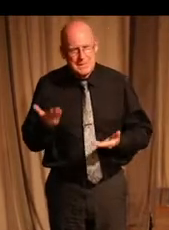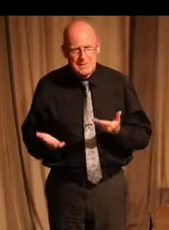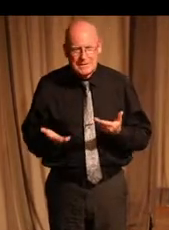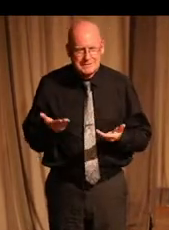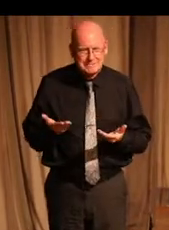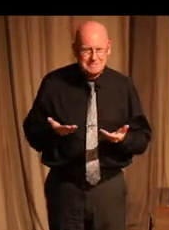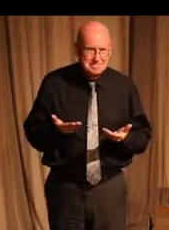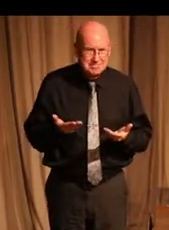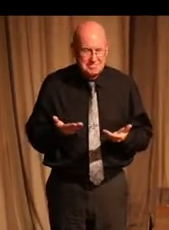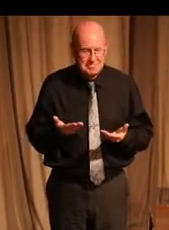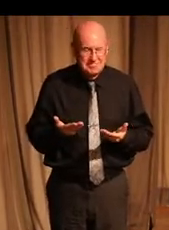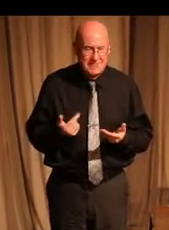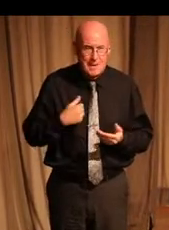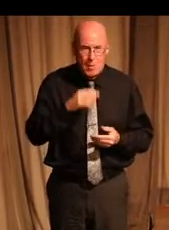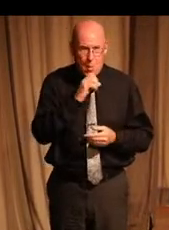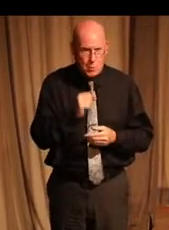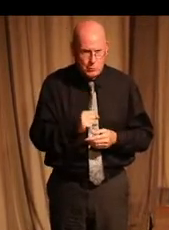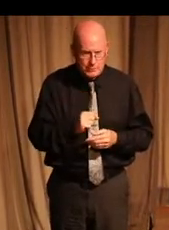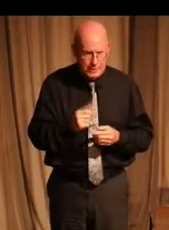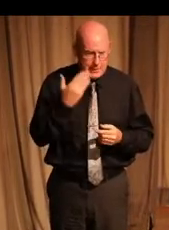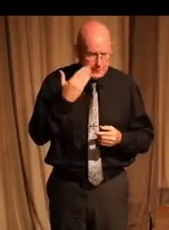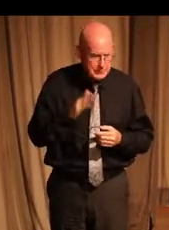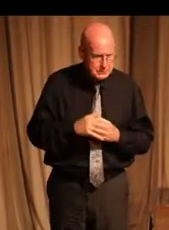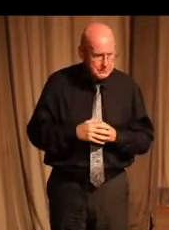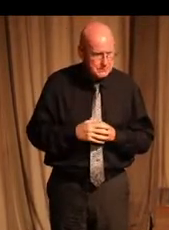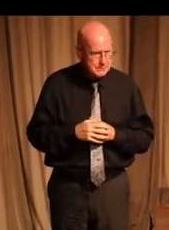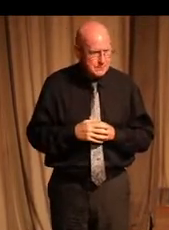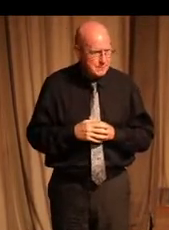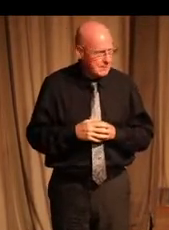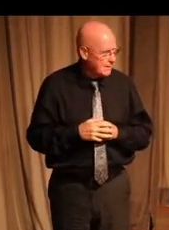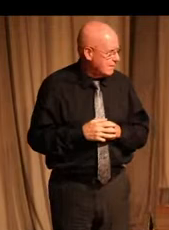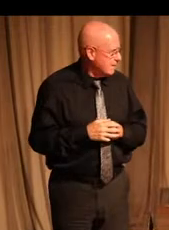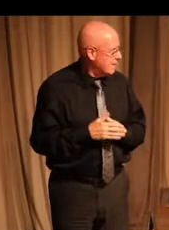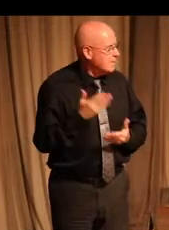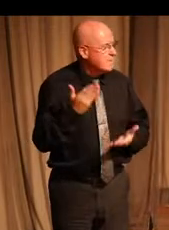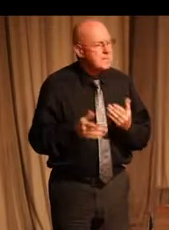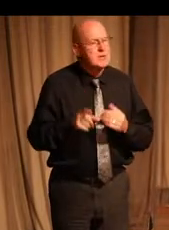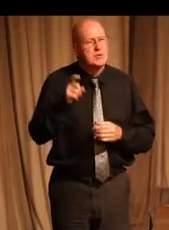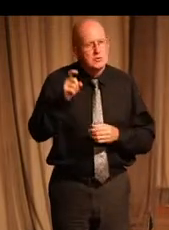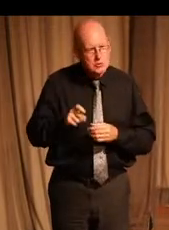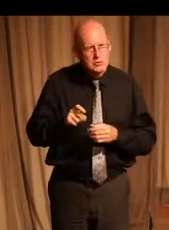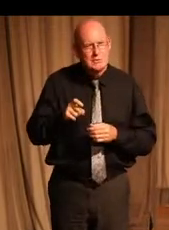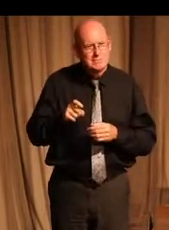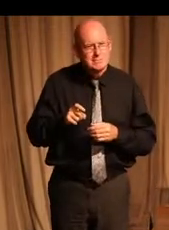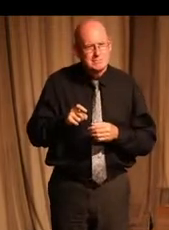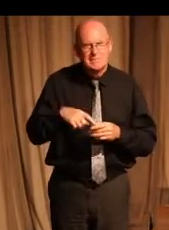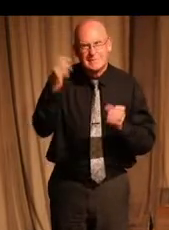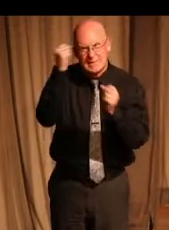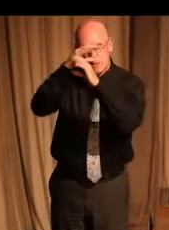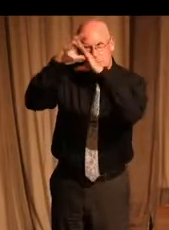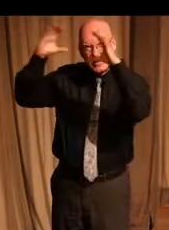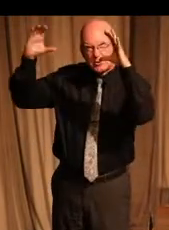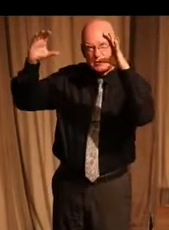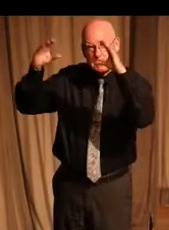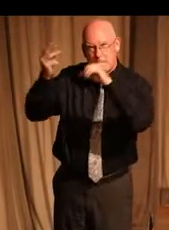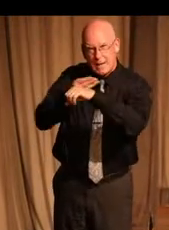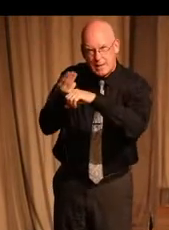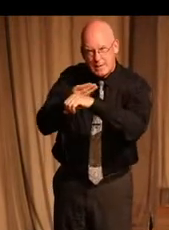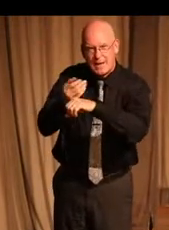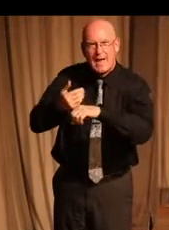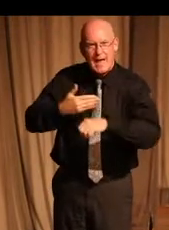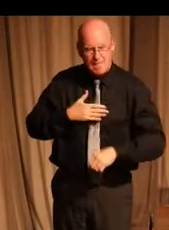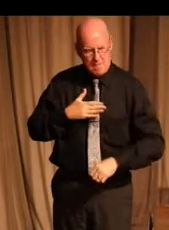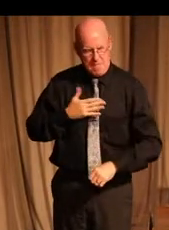do and that I'm leaving behind. Maybe that's something we can dream together. Maybe that's in the imaginary Miami. I have an Instagram